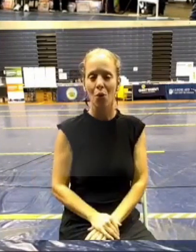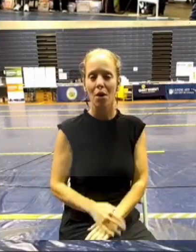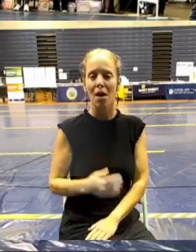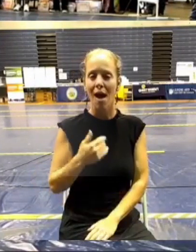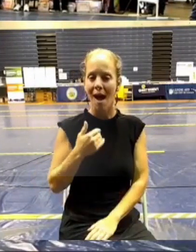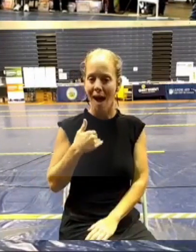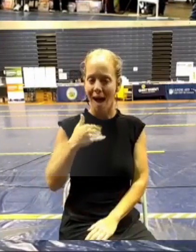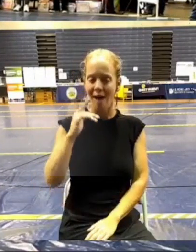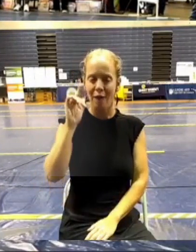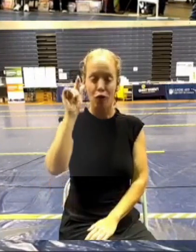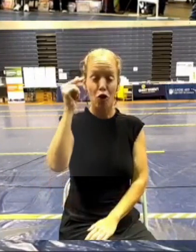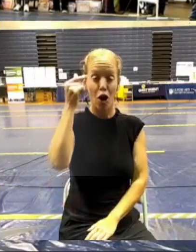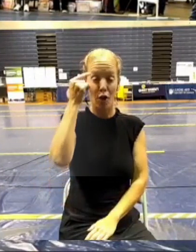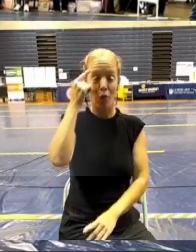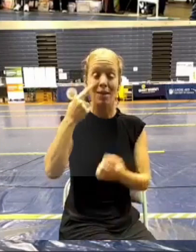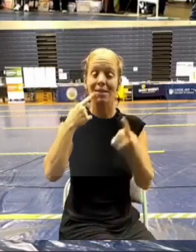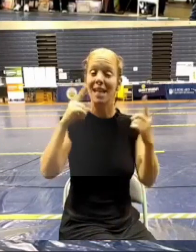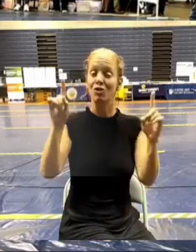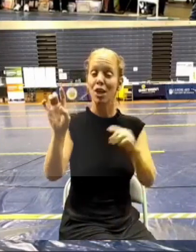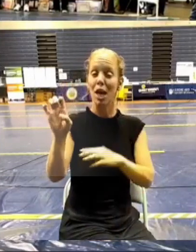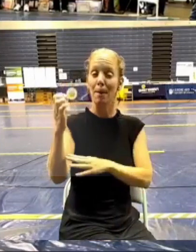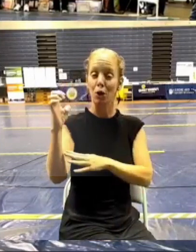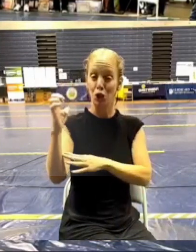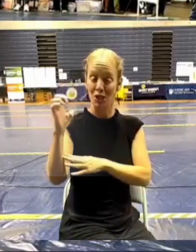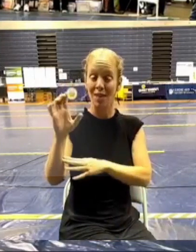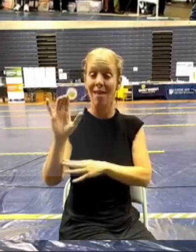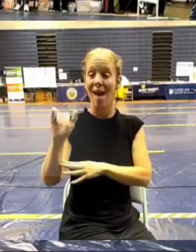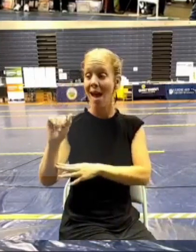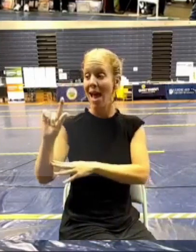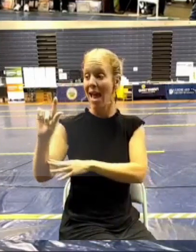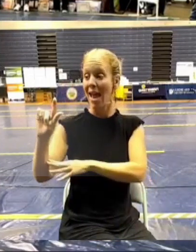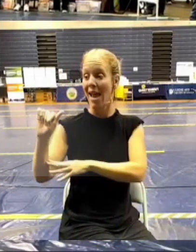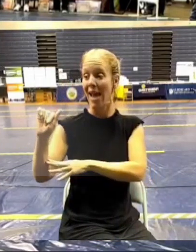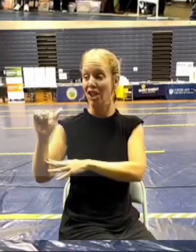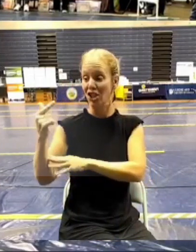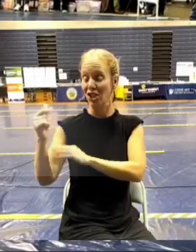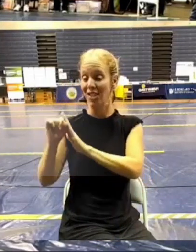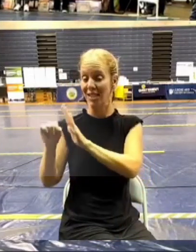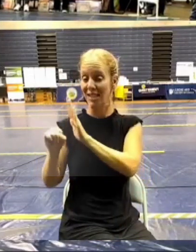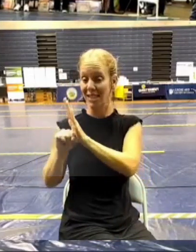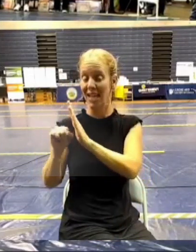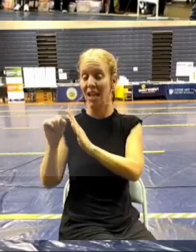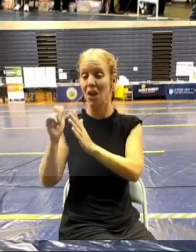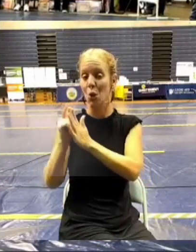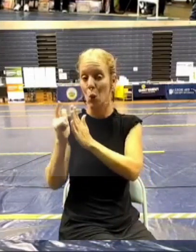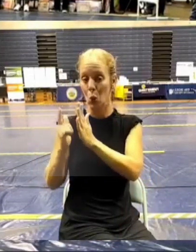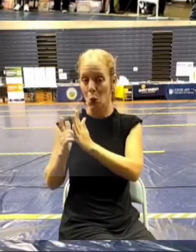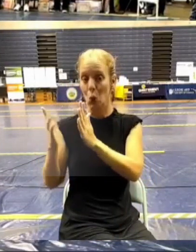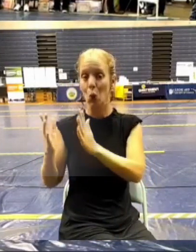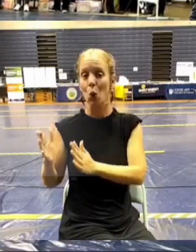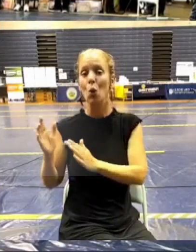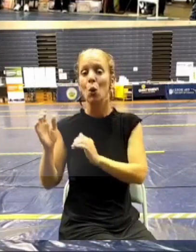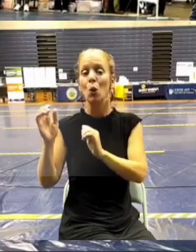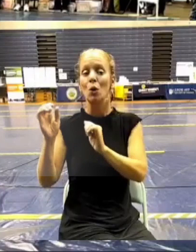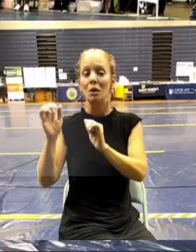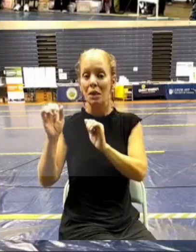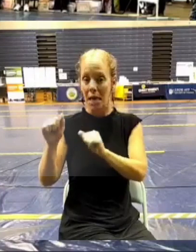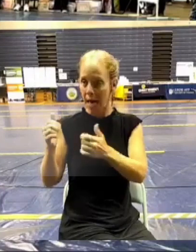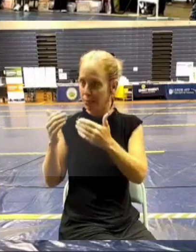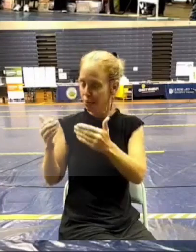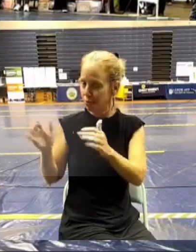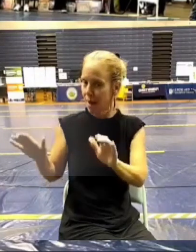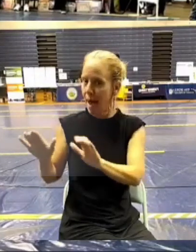of emergency. The attorney general can take action. And so in order to report it, then action can happen.